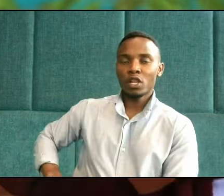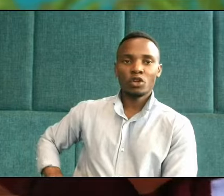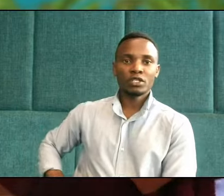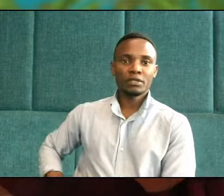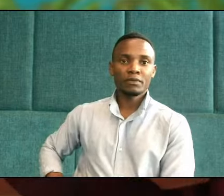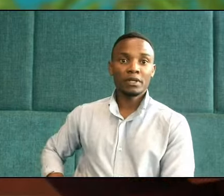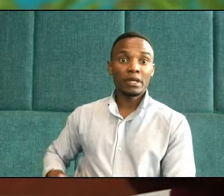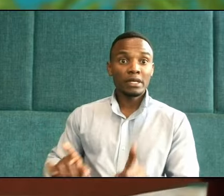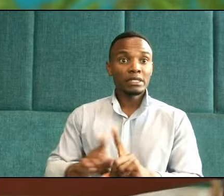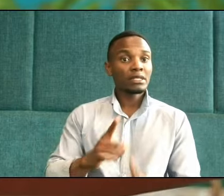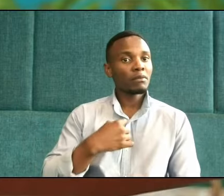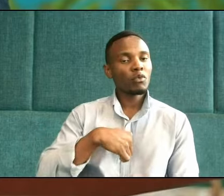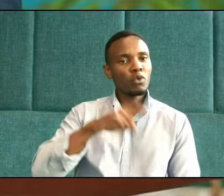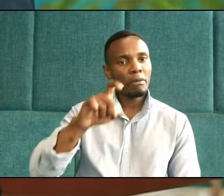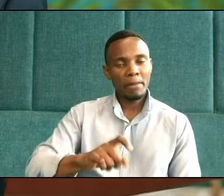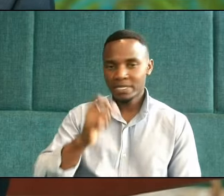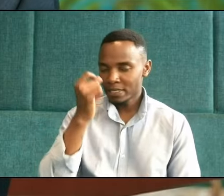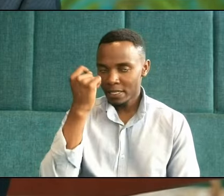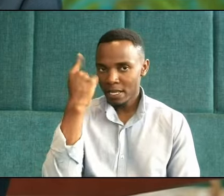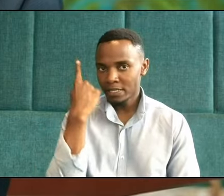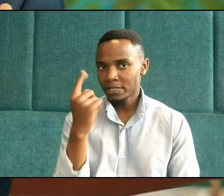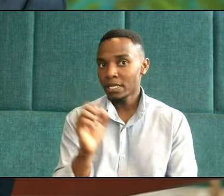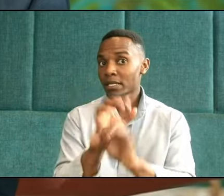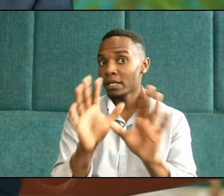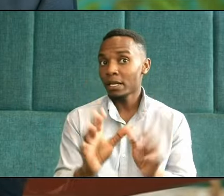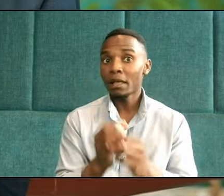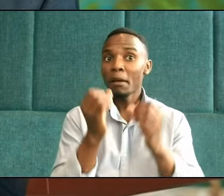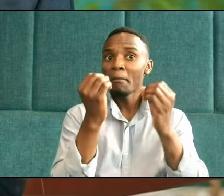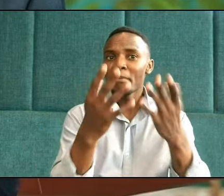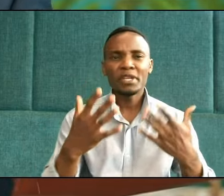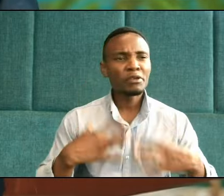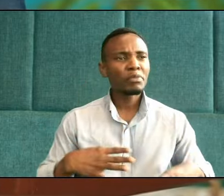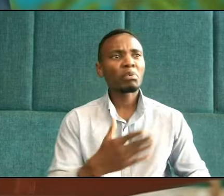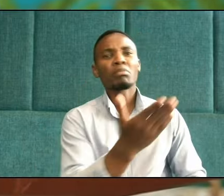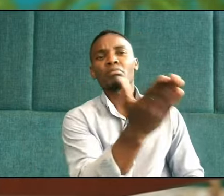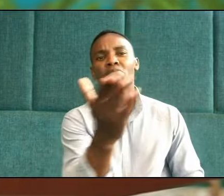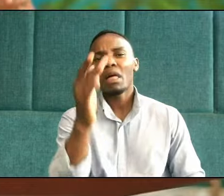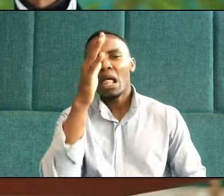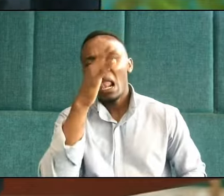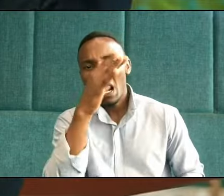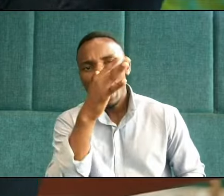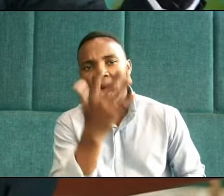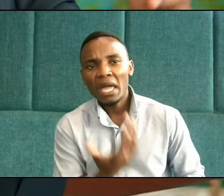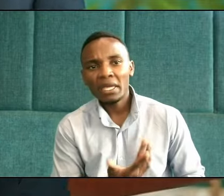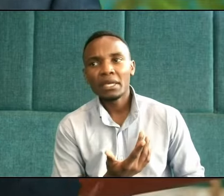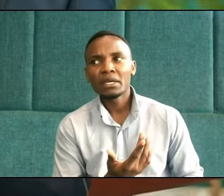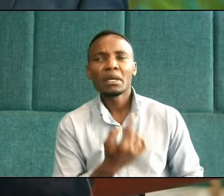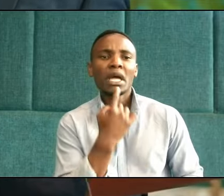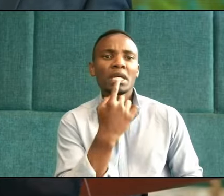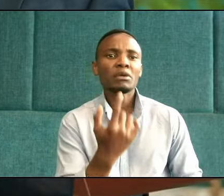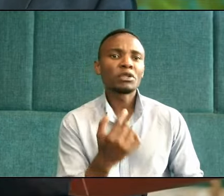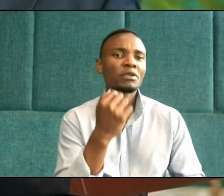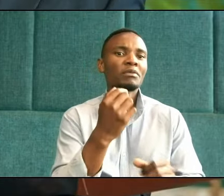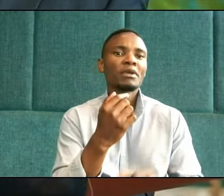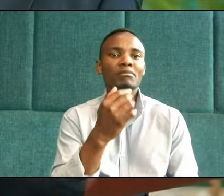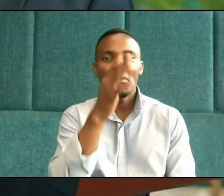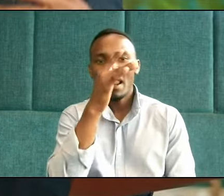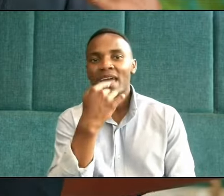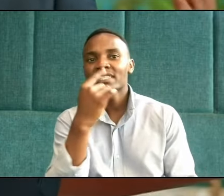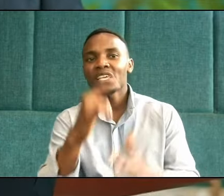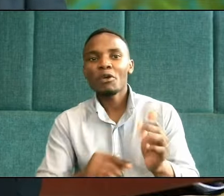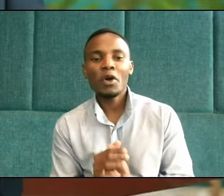we need to get this right. There are so many people who are being wooed by this, doing miracles which are